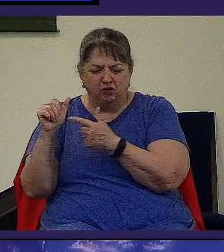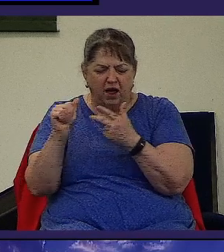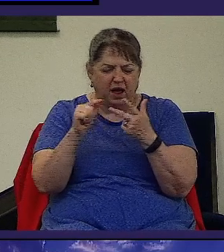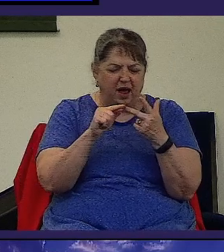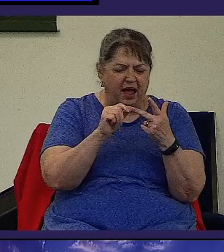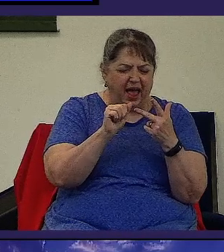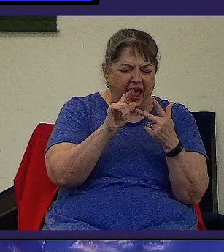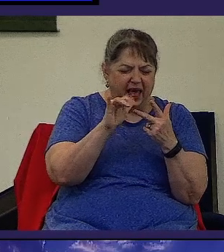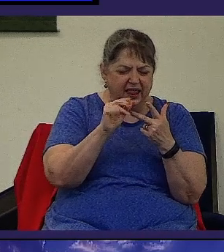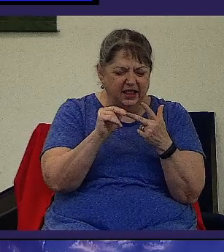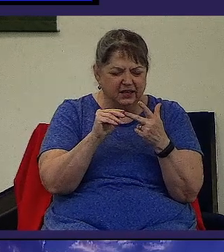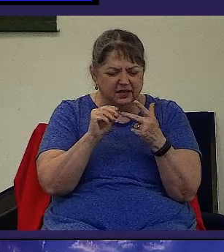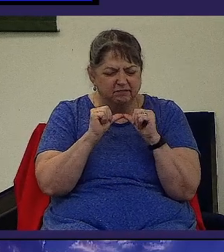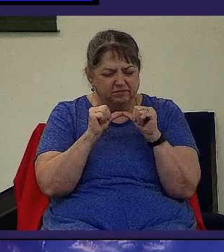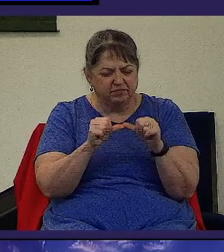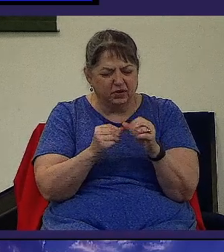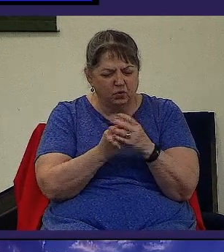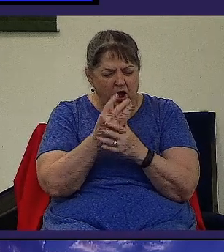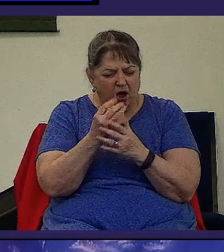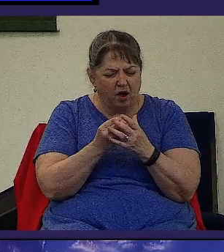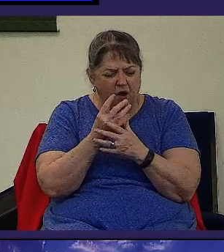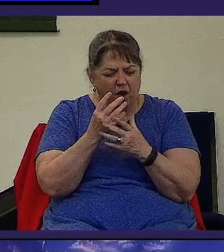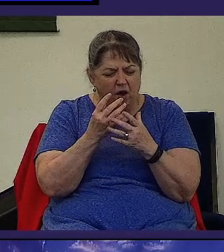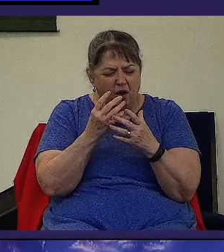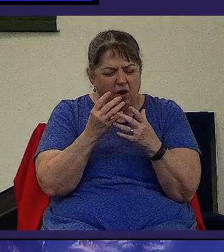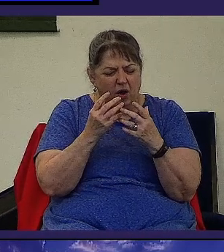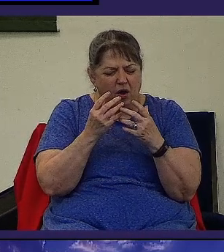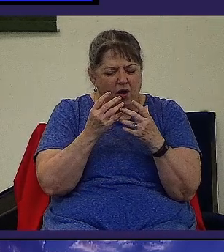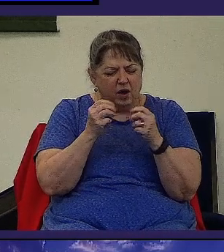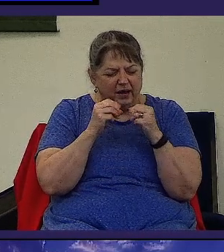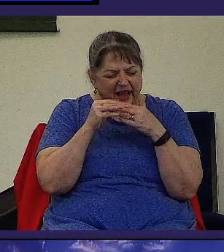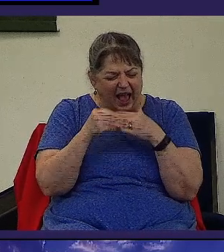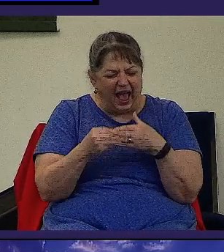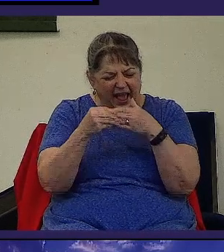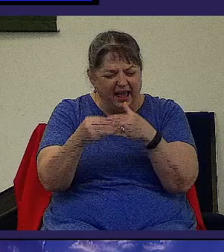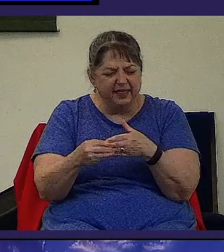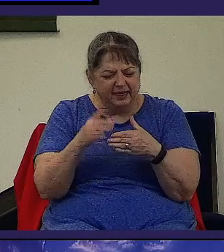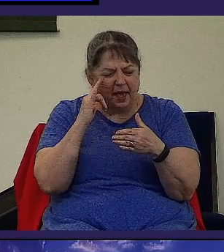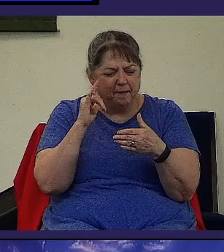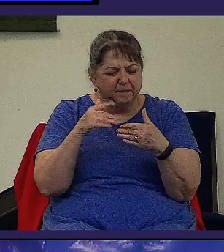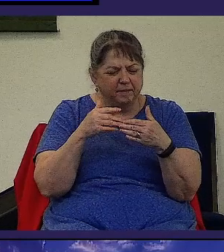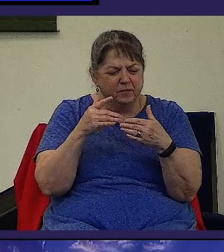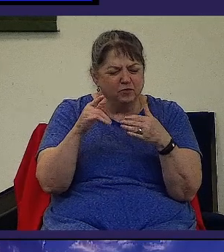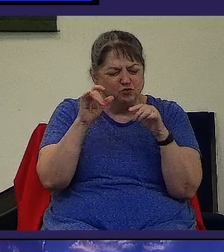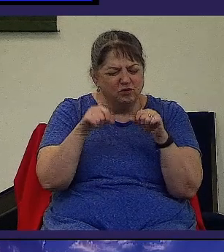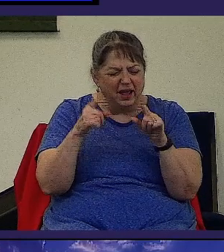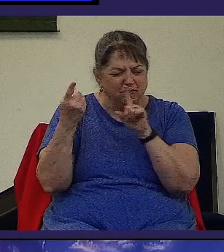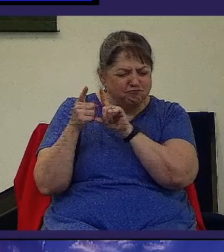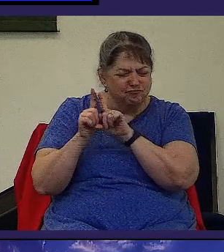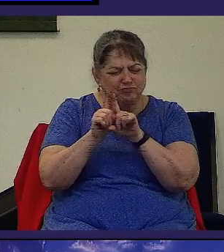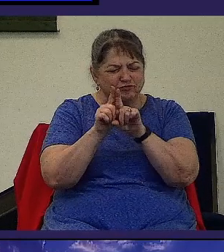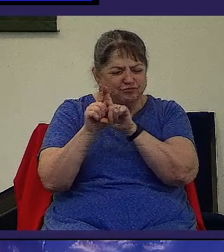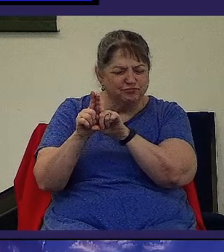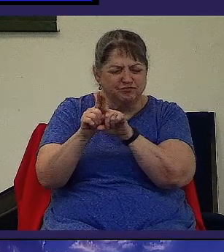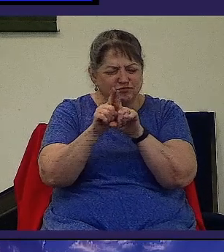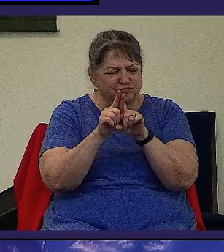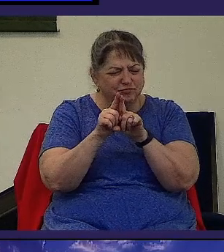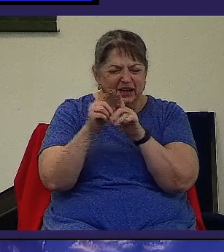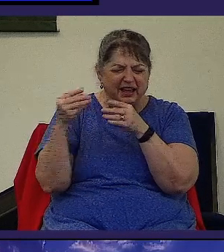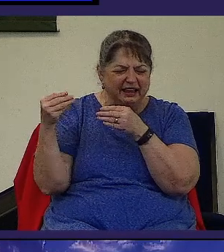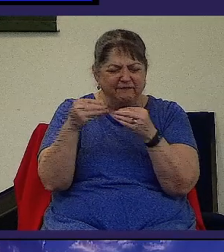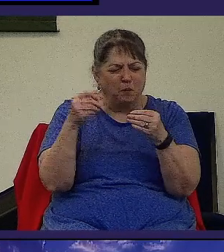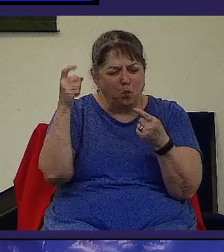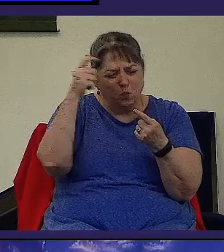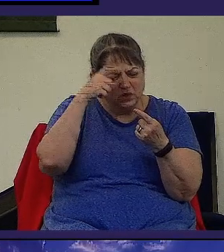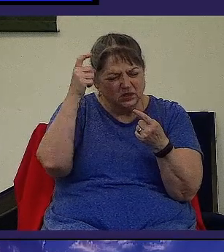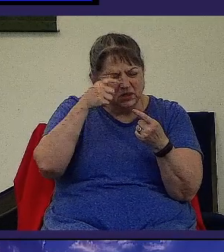would guide them continually that you would remind them that you are there with them and that you're able to get them there father that you give them wisdom and everything that